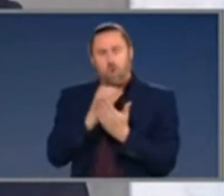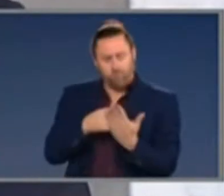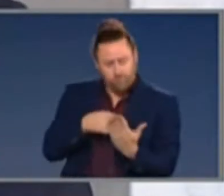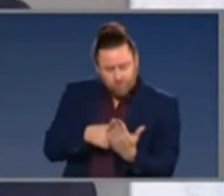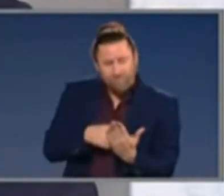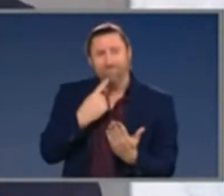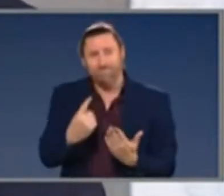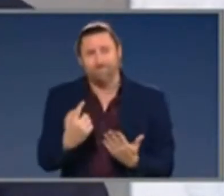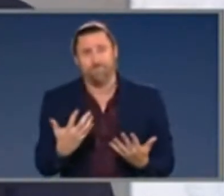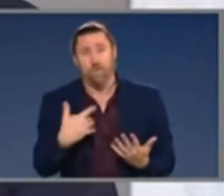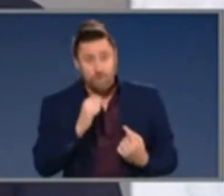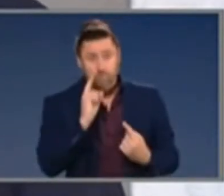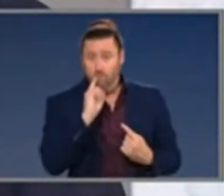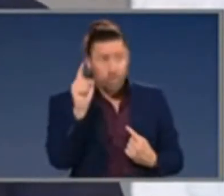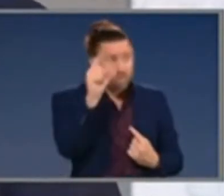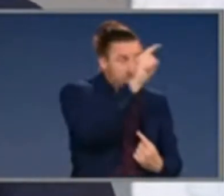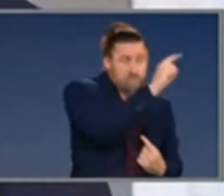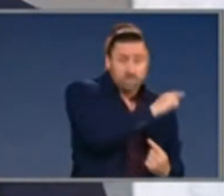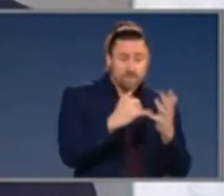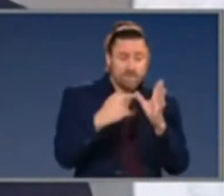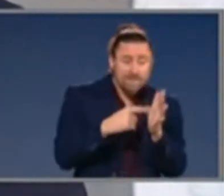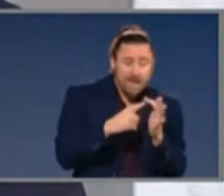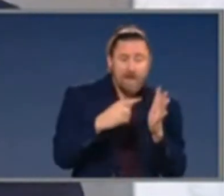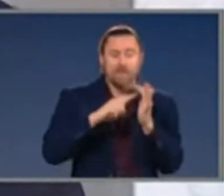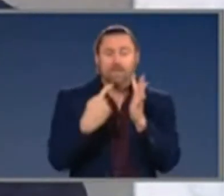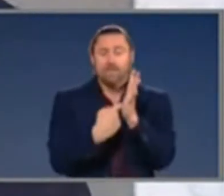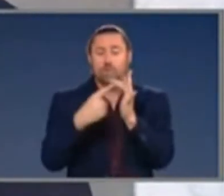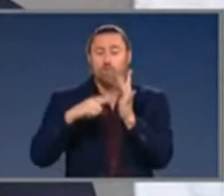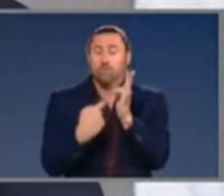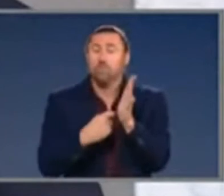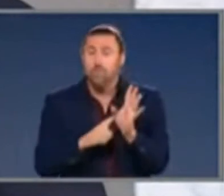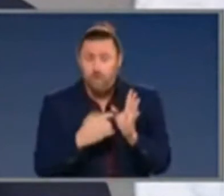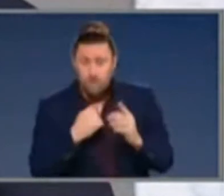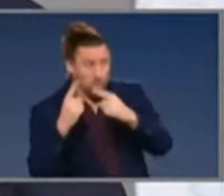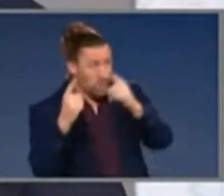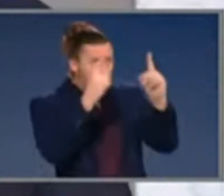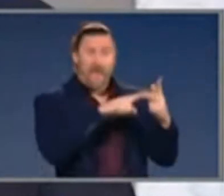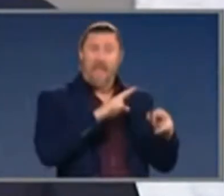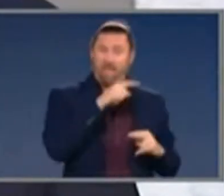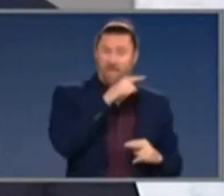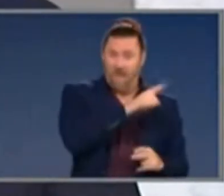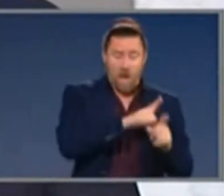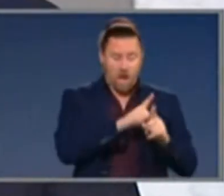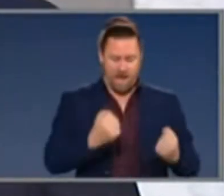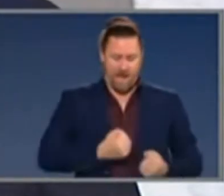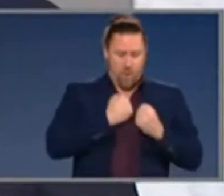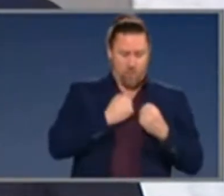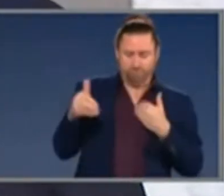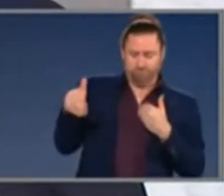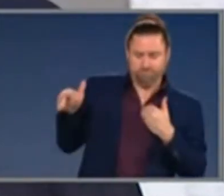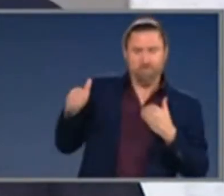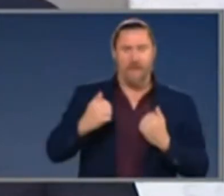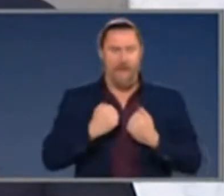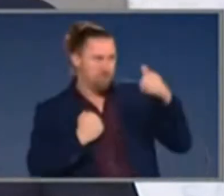states and territories that if they make arbitrary positions on borders, that they are likely to find themselves in this situation,